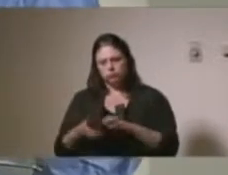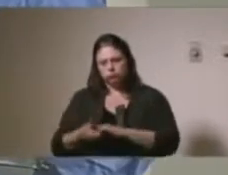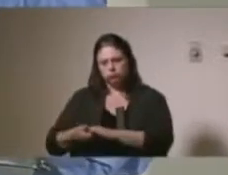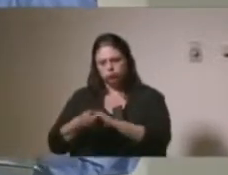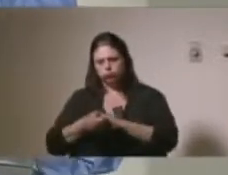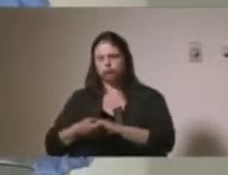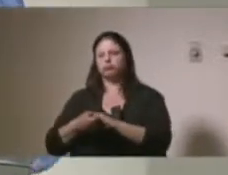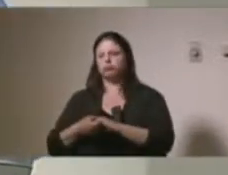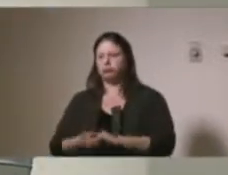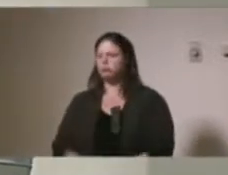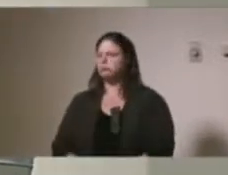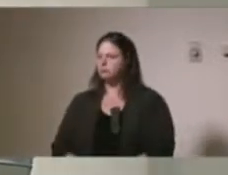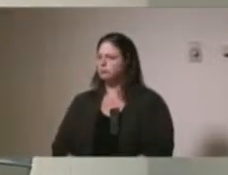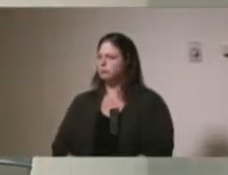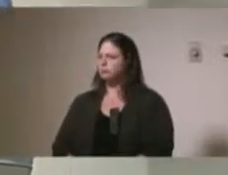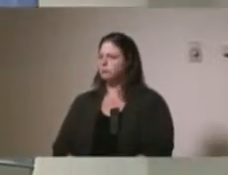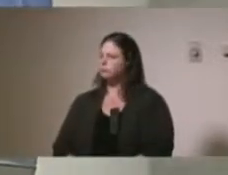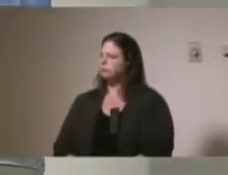people.